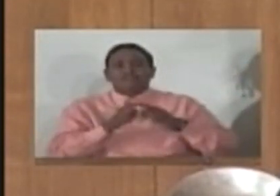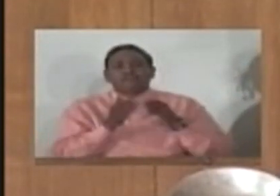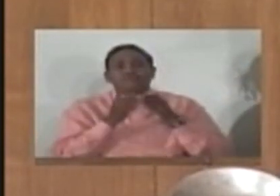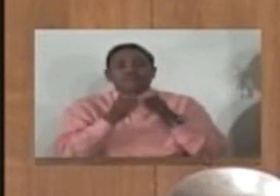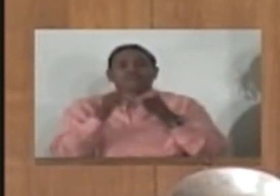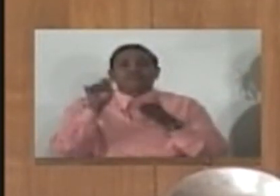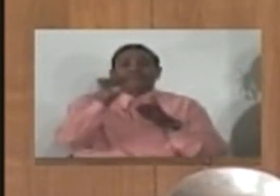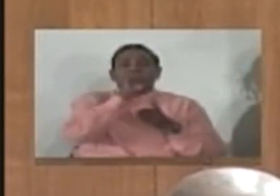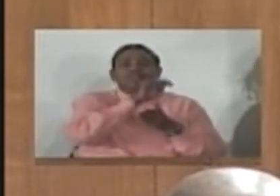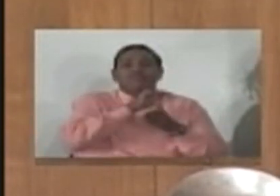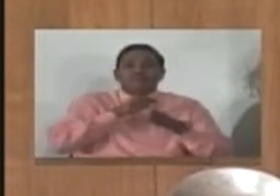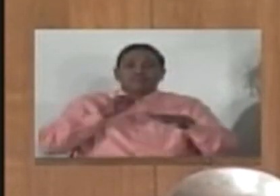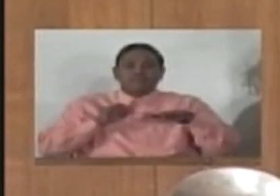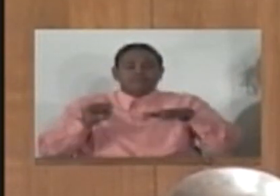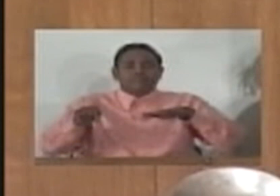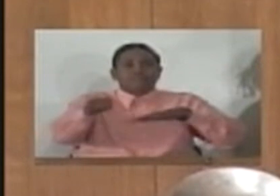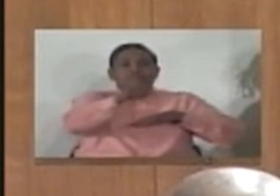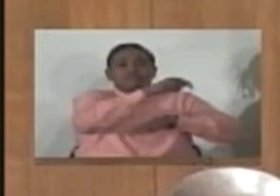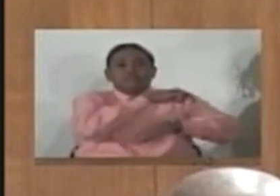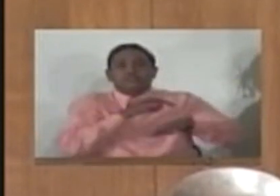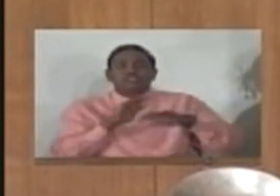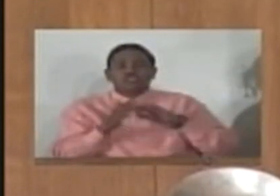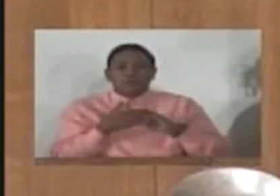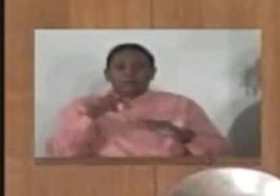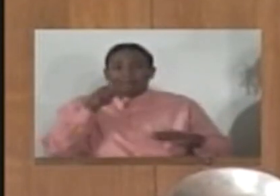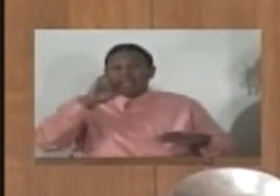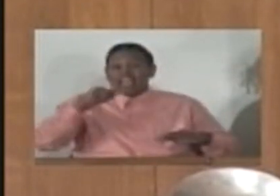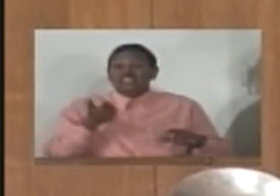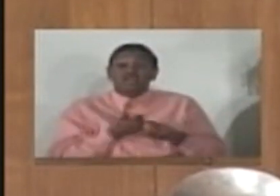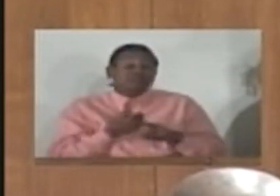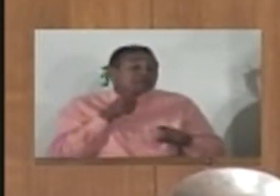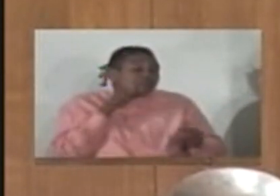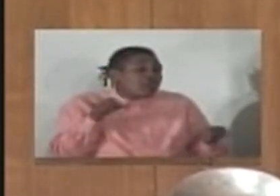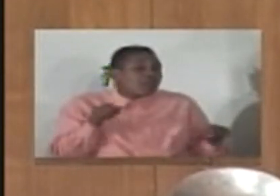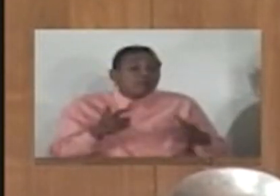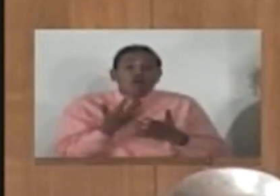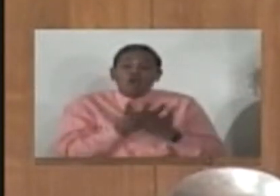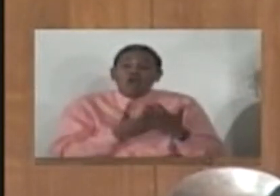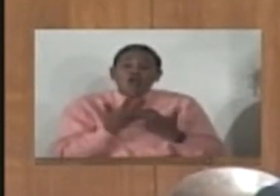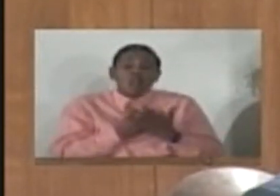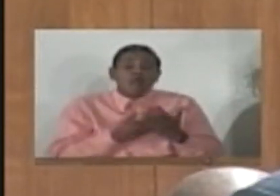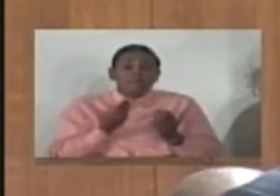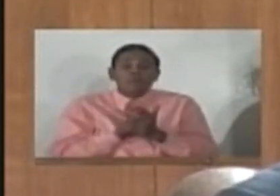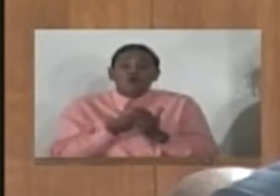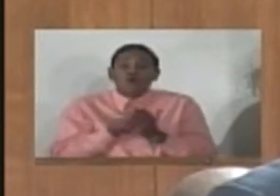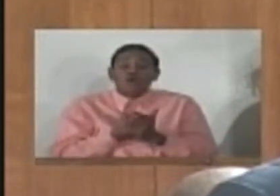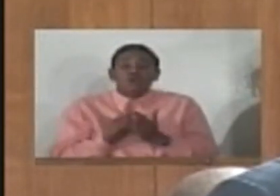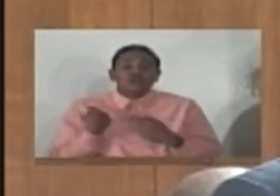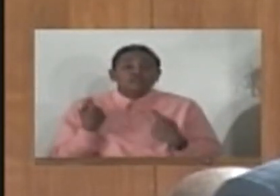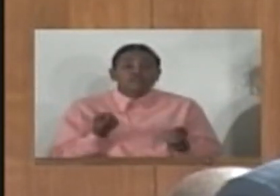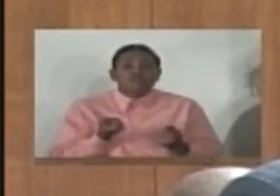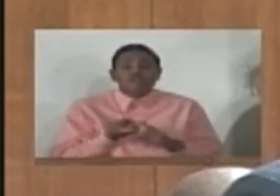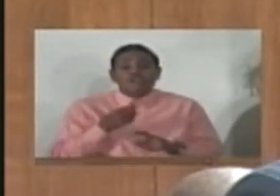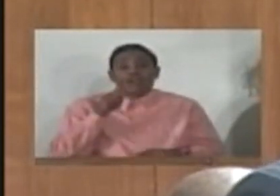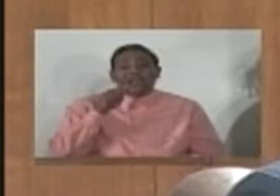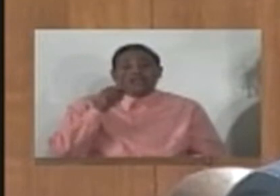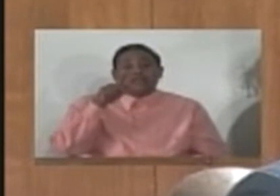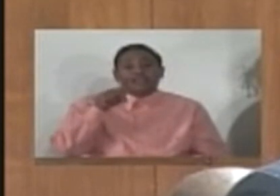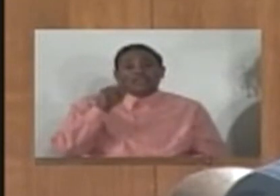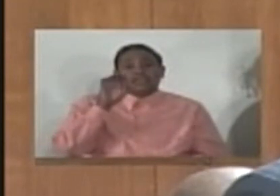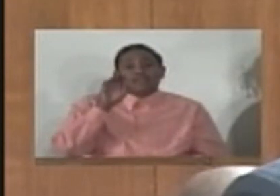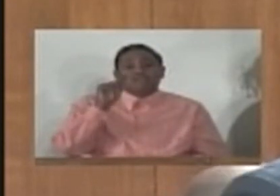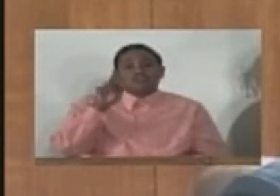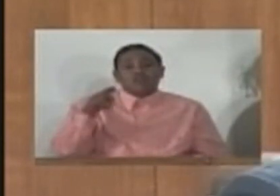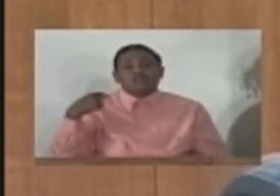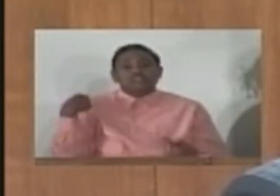Jamaica. The PAJ has been unable to collect associated revenues from KFTL since